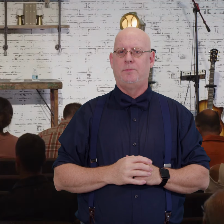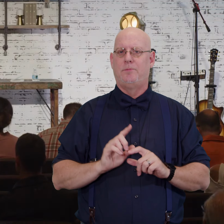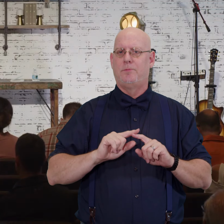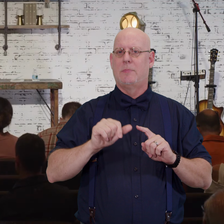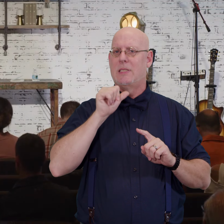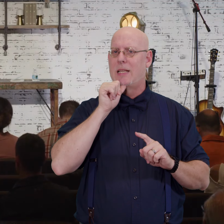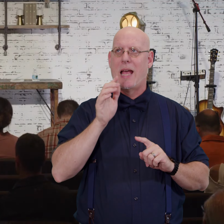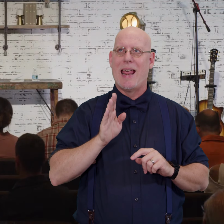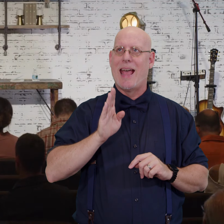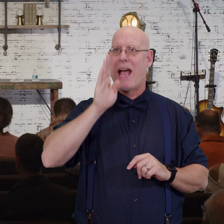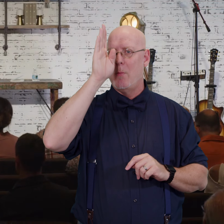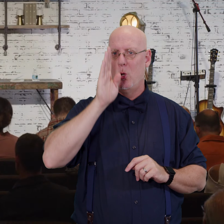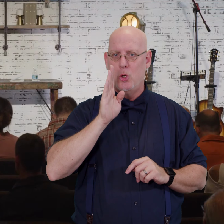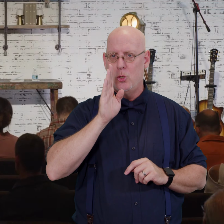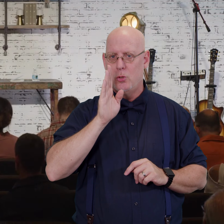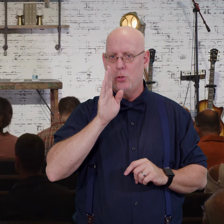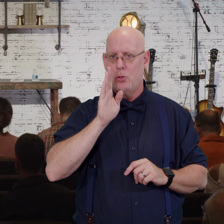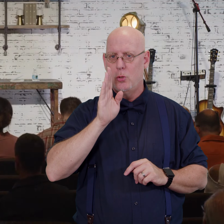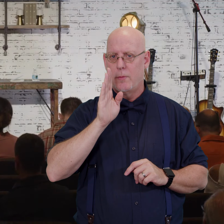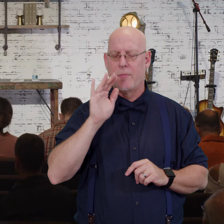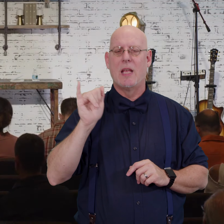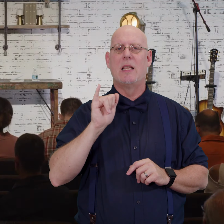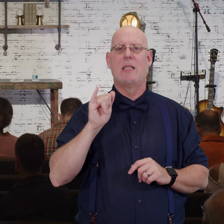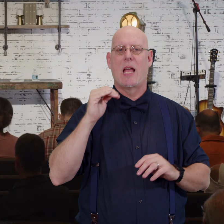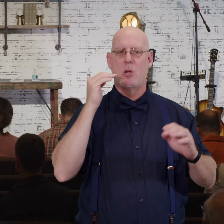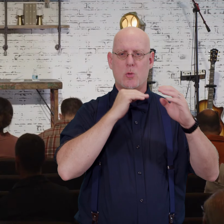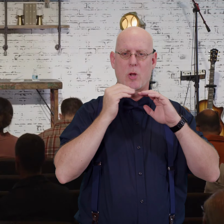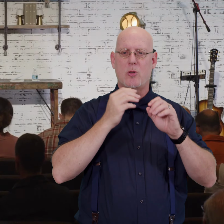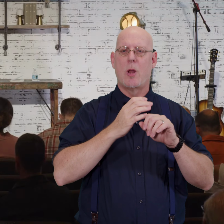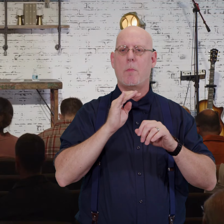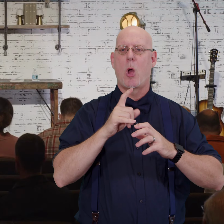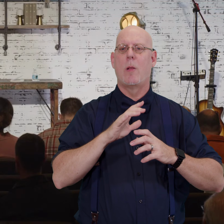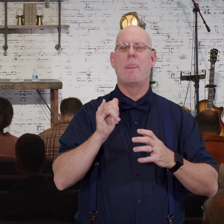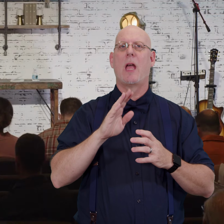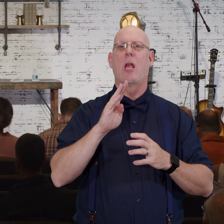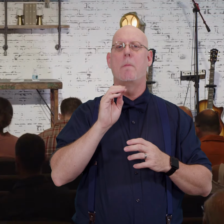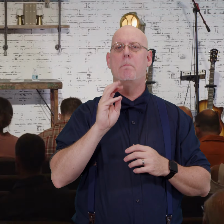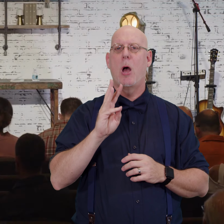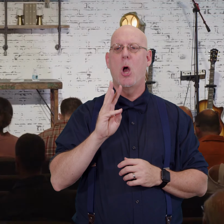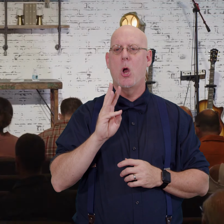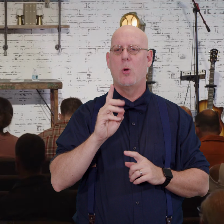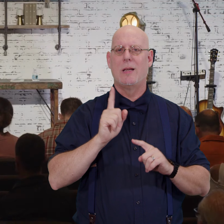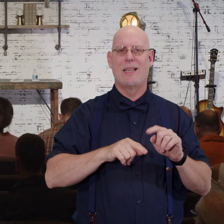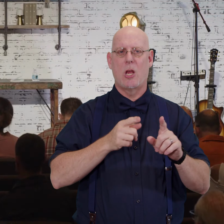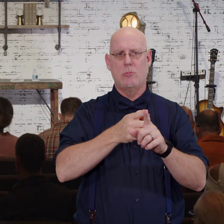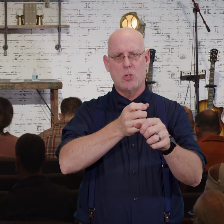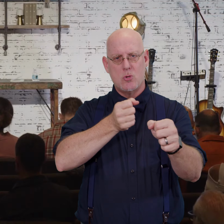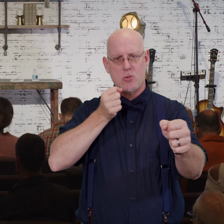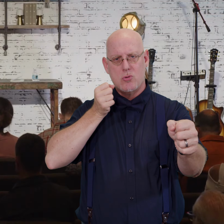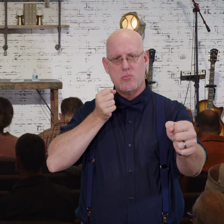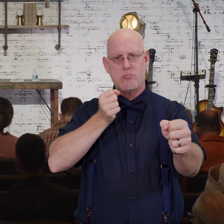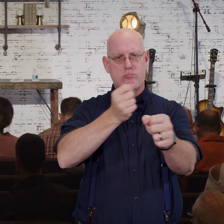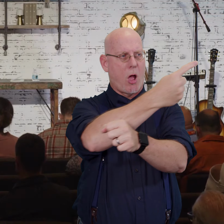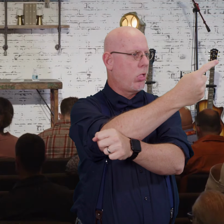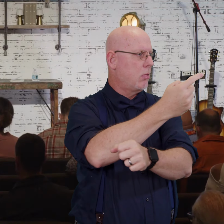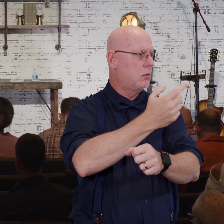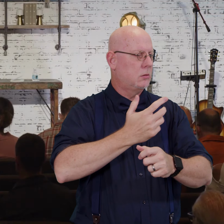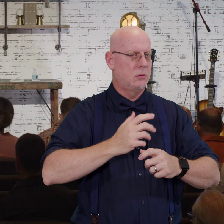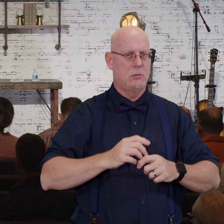But not upward. They're like a treacherous bow, so they're like a bow that can't shoot the arrow straight.